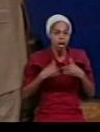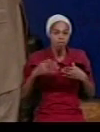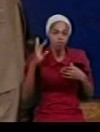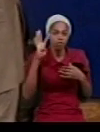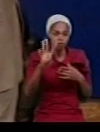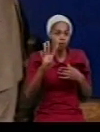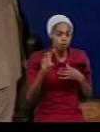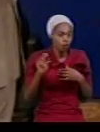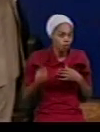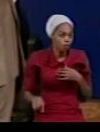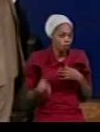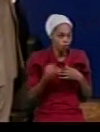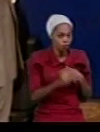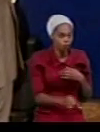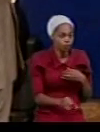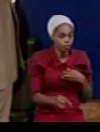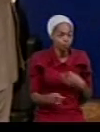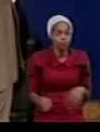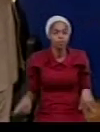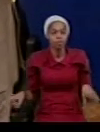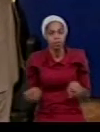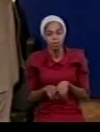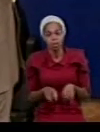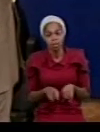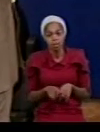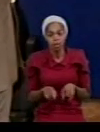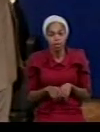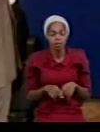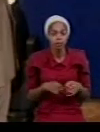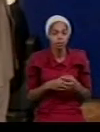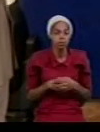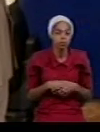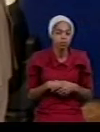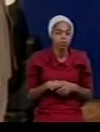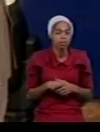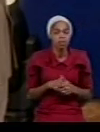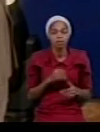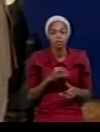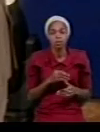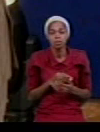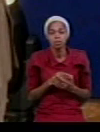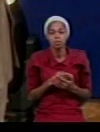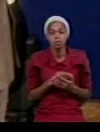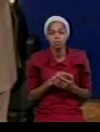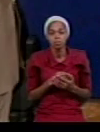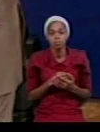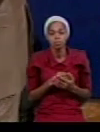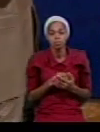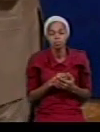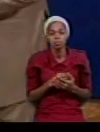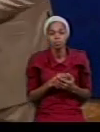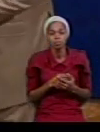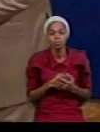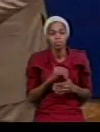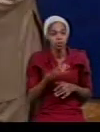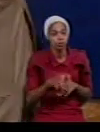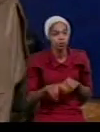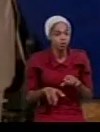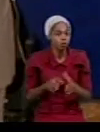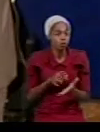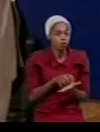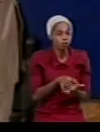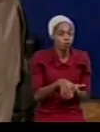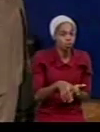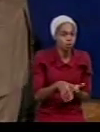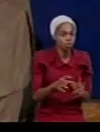crawling animals, such as snakes, lizards, snails, and moles. And we see